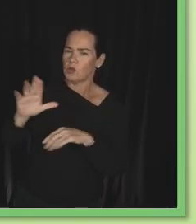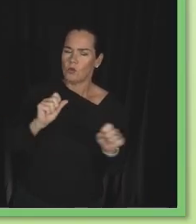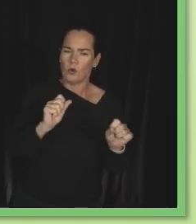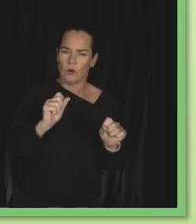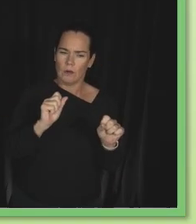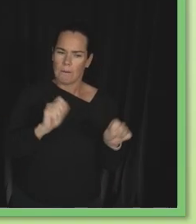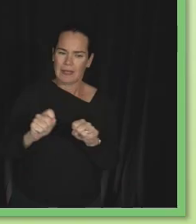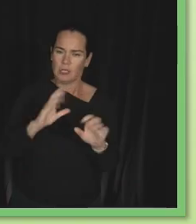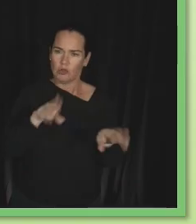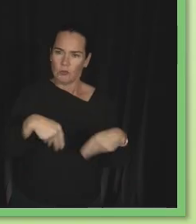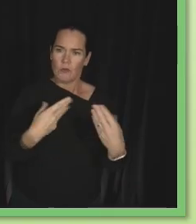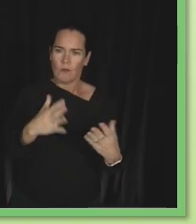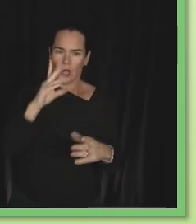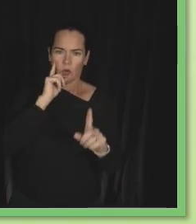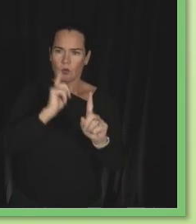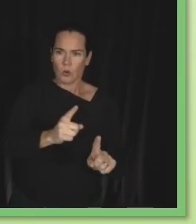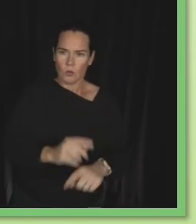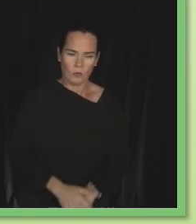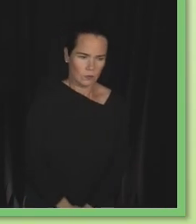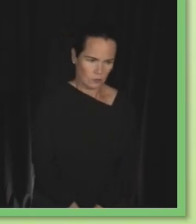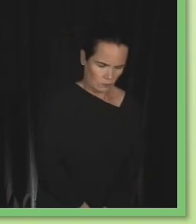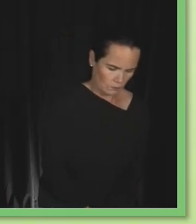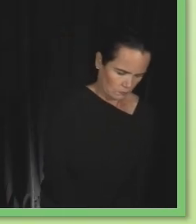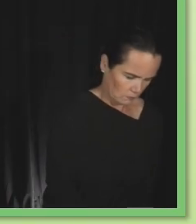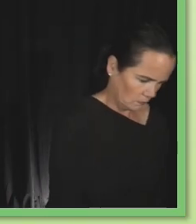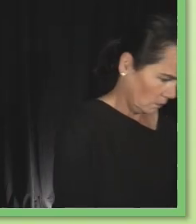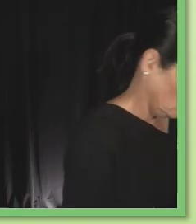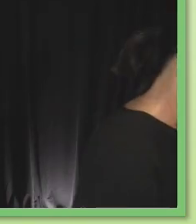on your missions? Great question.